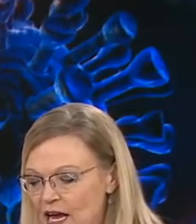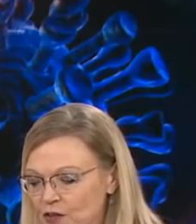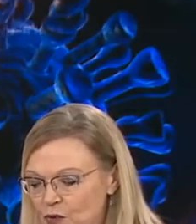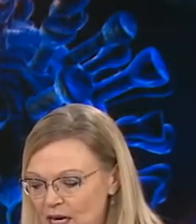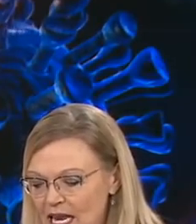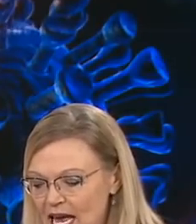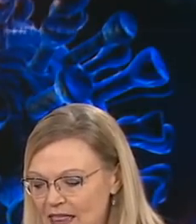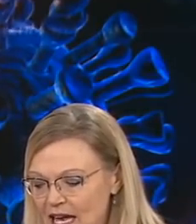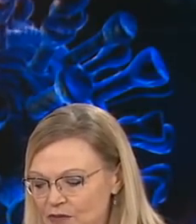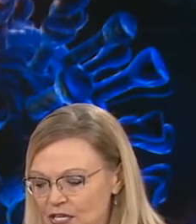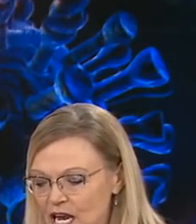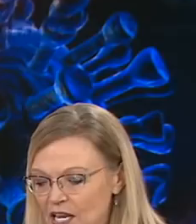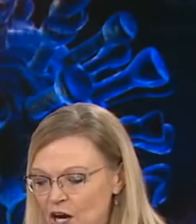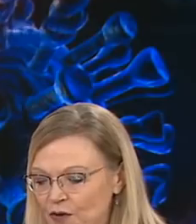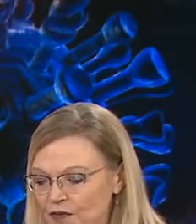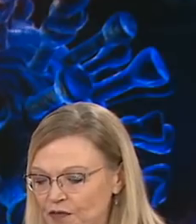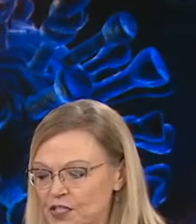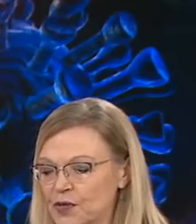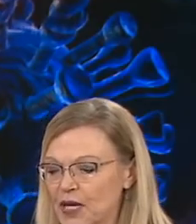There are now